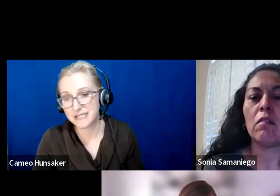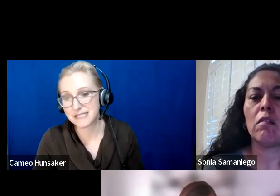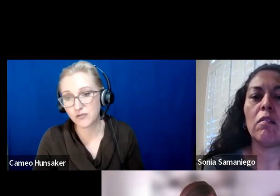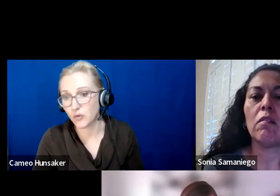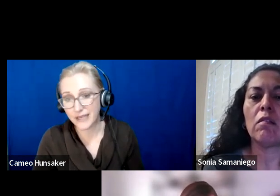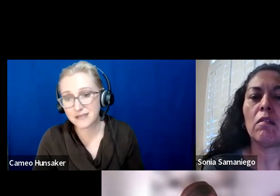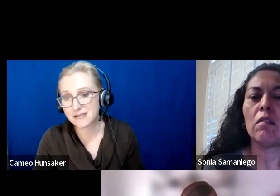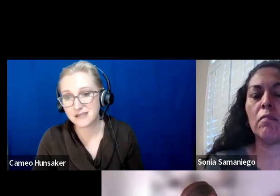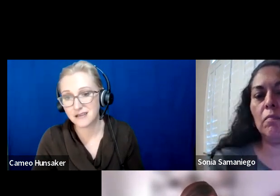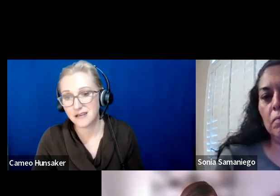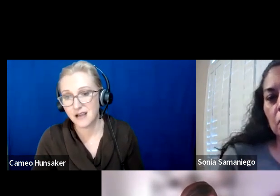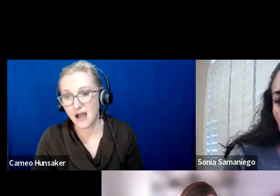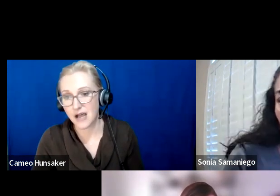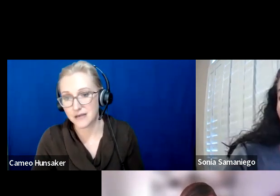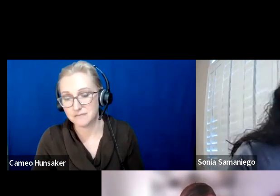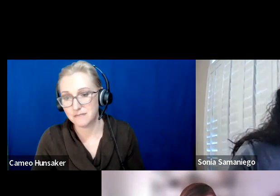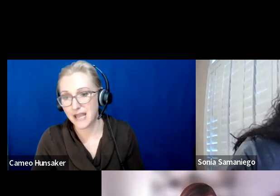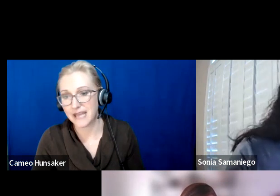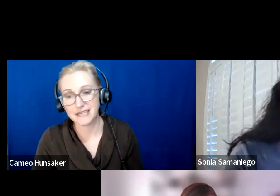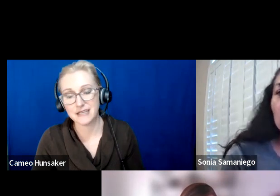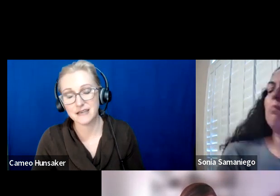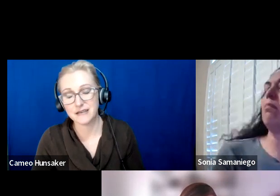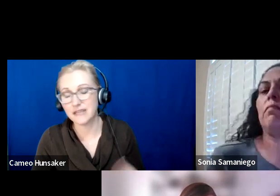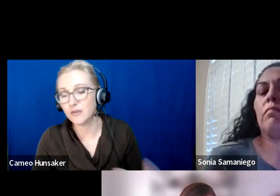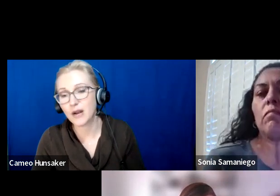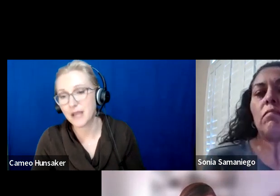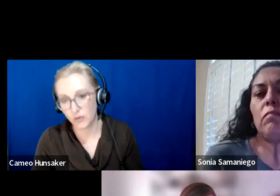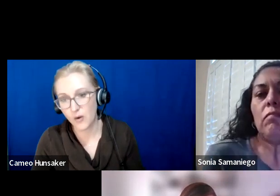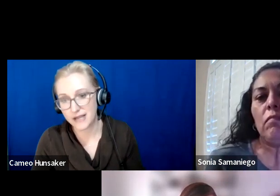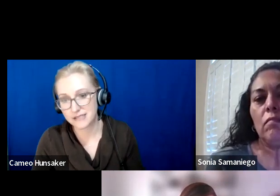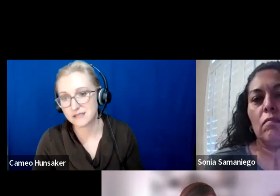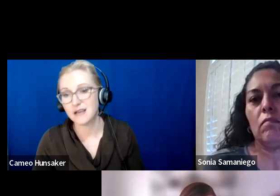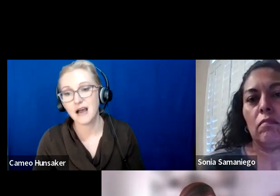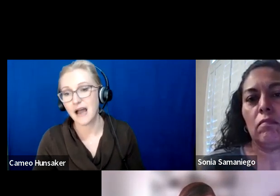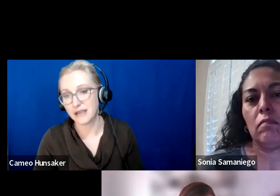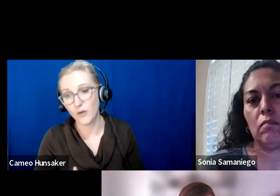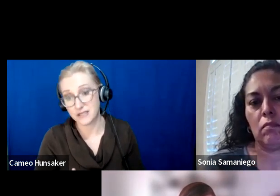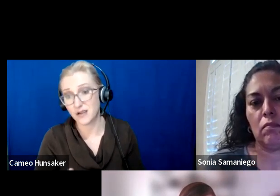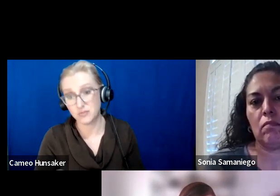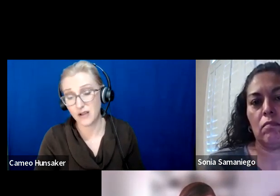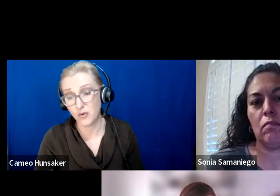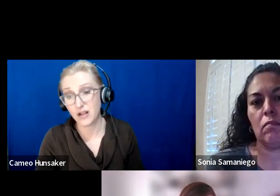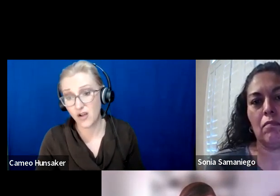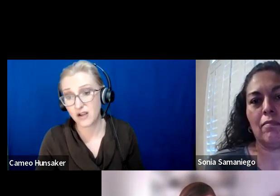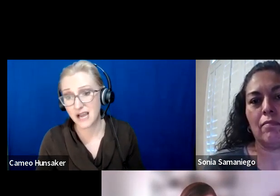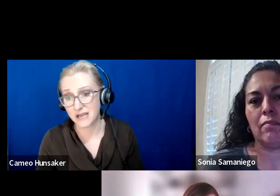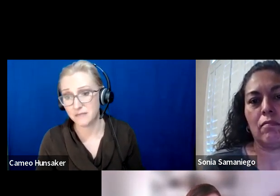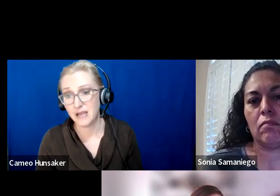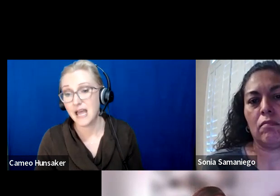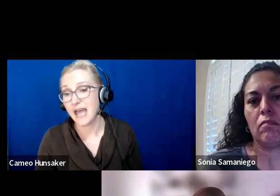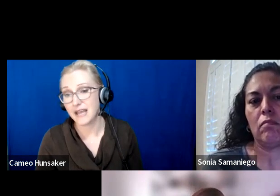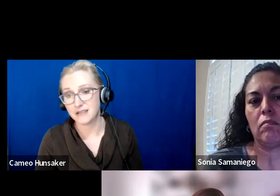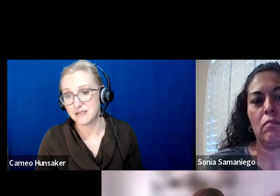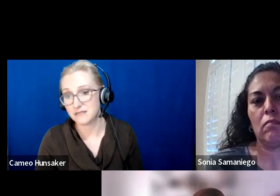It's been several weeks. And even when I make a request, I can wait quite a long